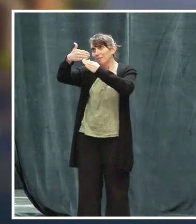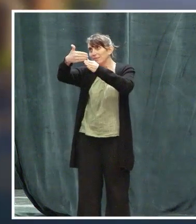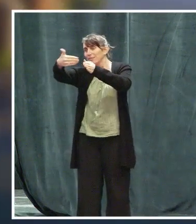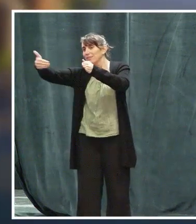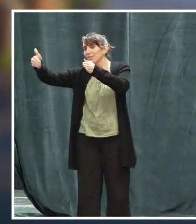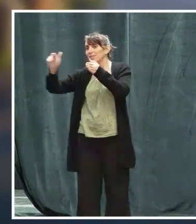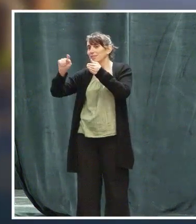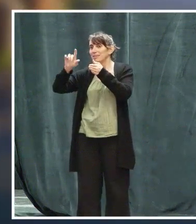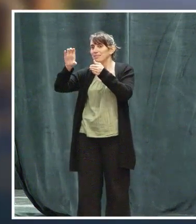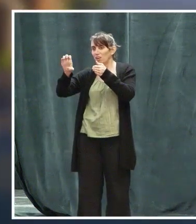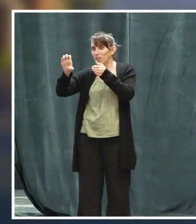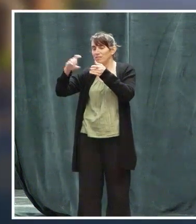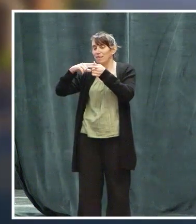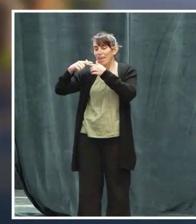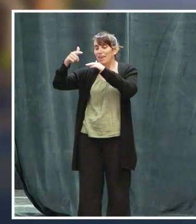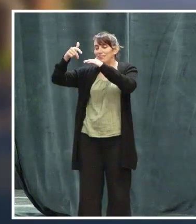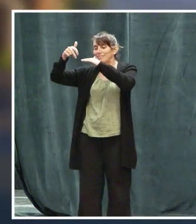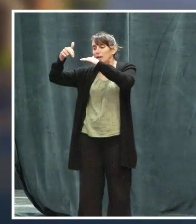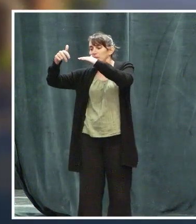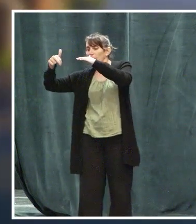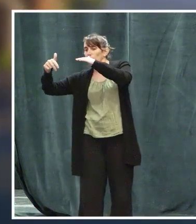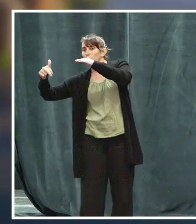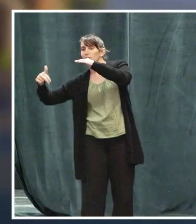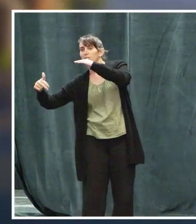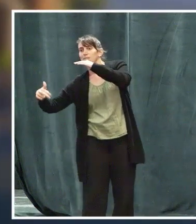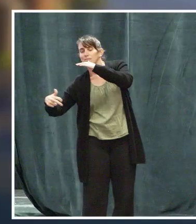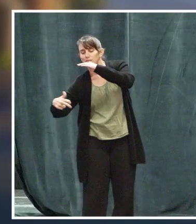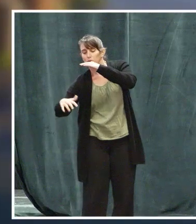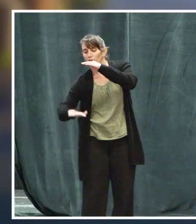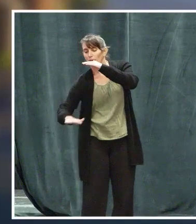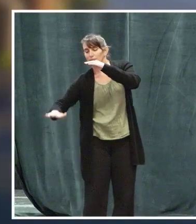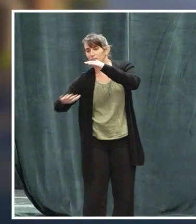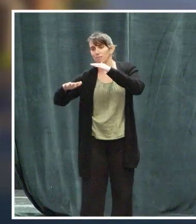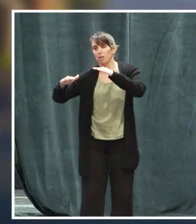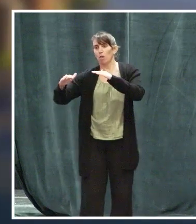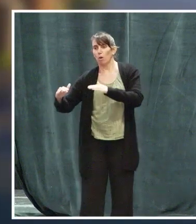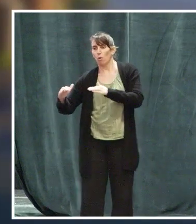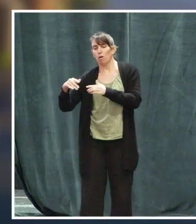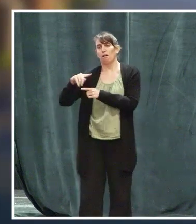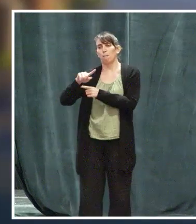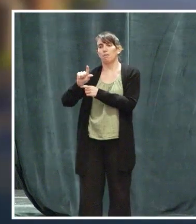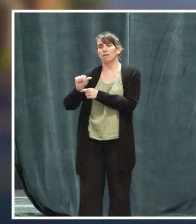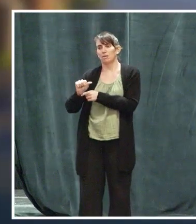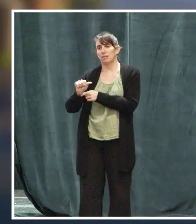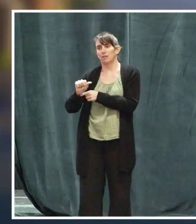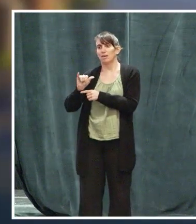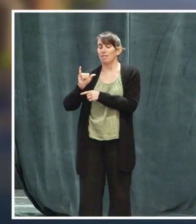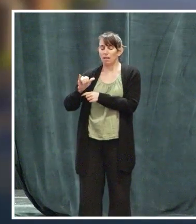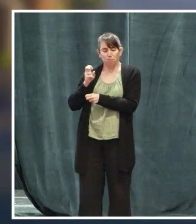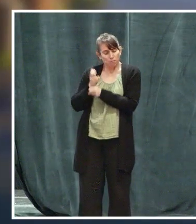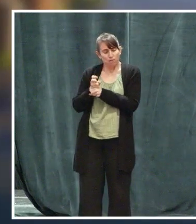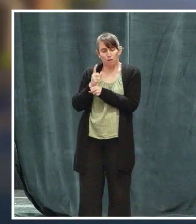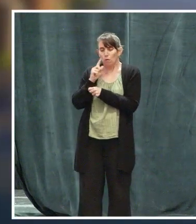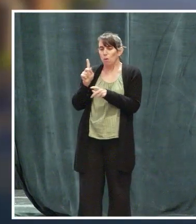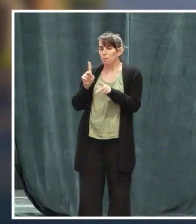art piece that is steps down before you get to the lower plaza area. This is very difficult for people with accessibility